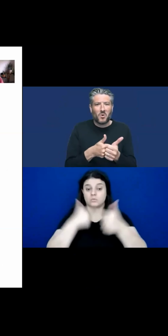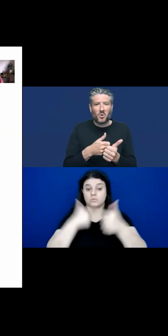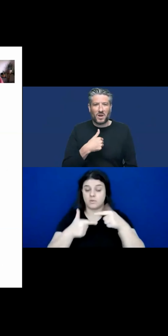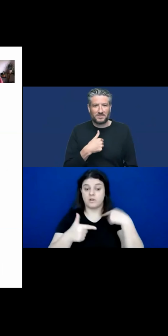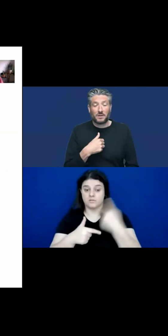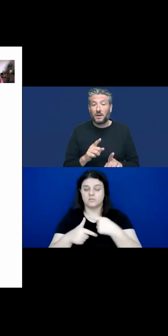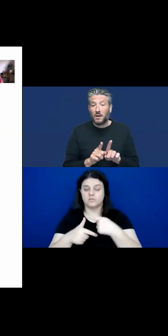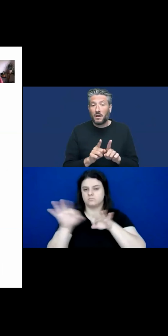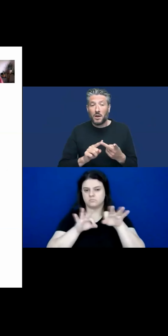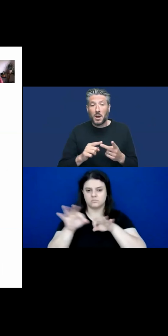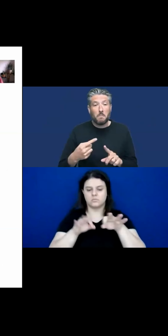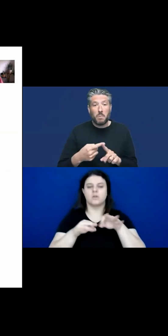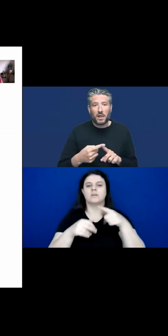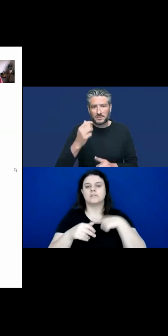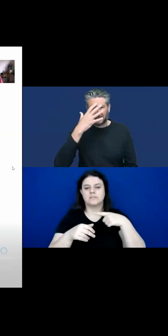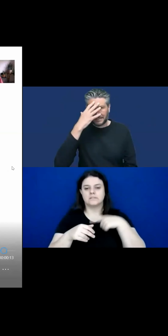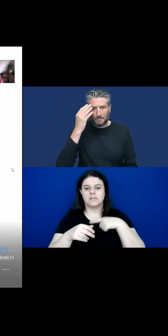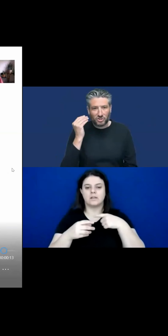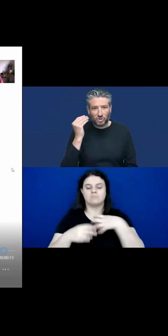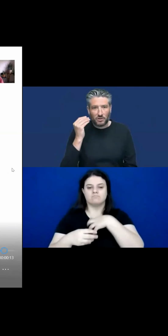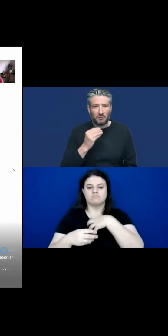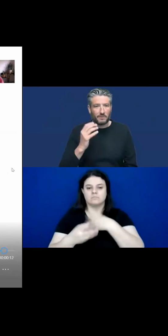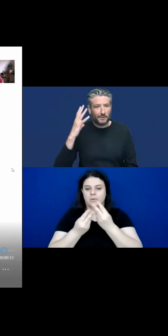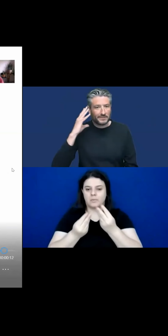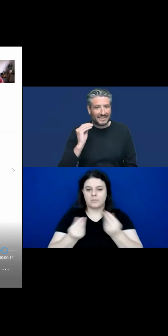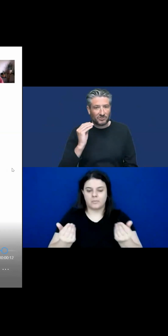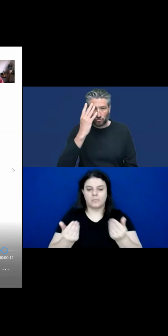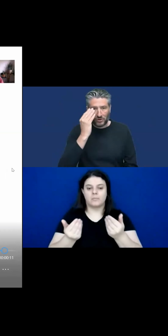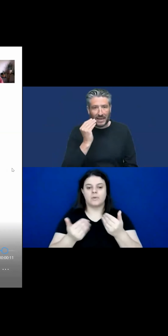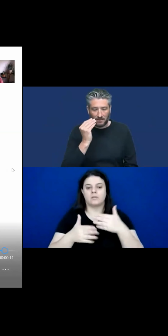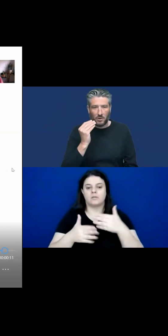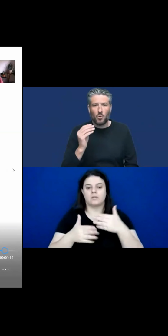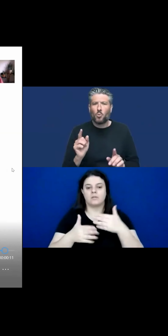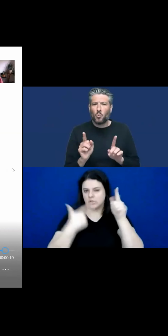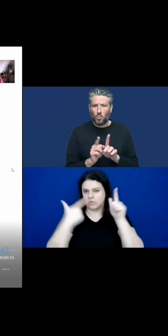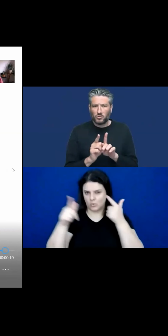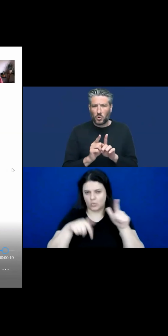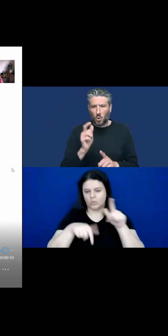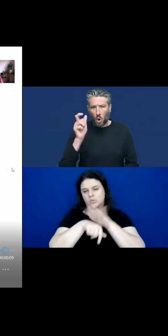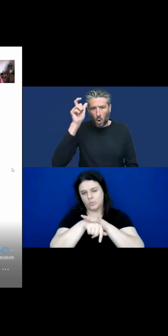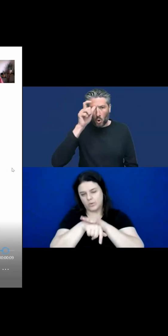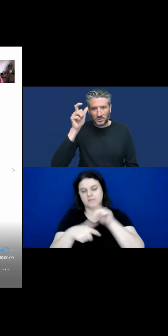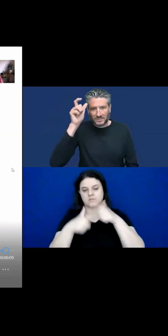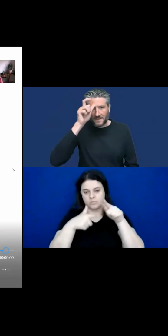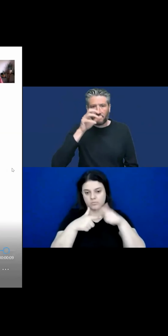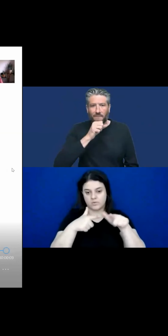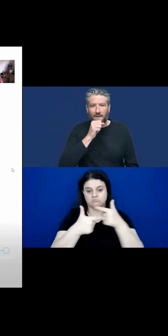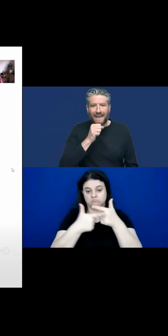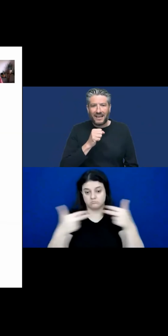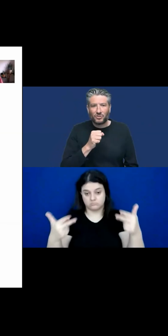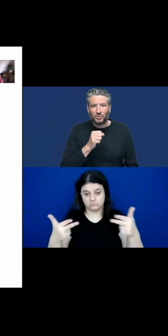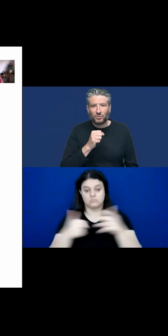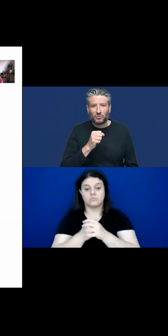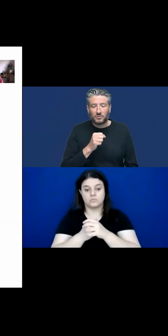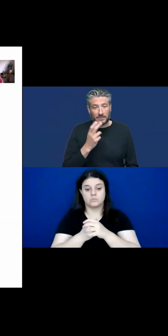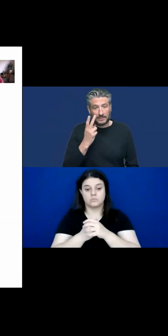dementia and sensory loss and sensory cognitive aging, you might also find Team 17 of the Canadian